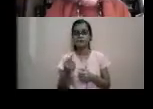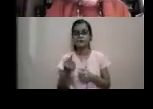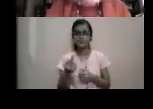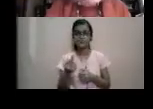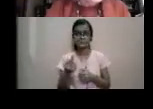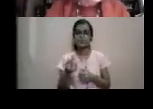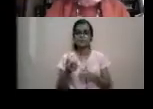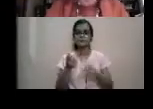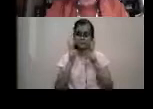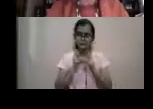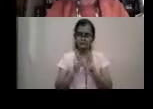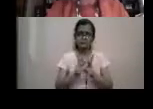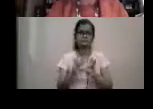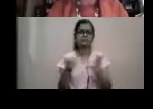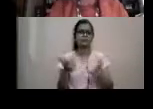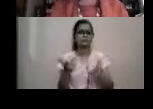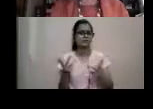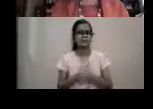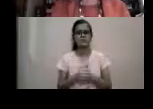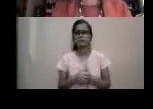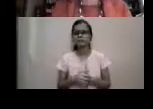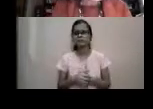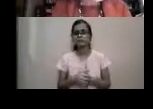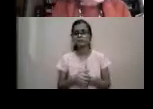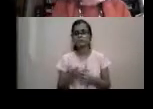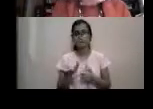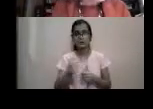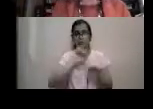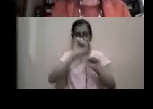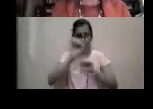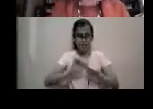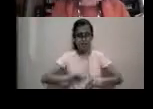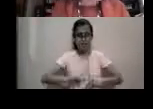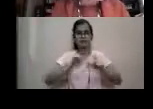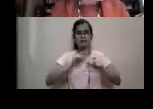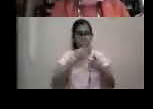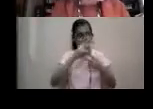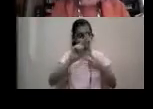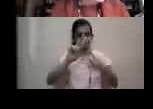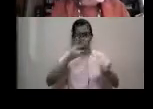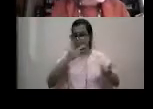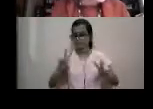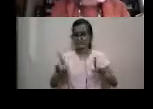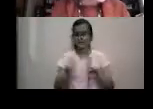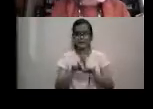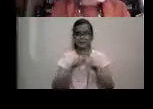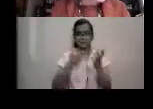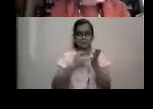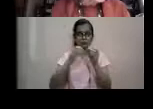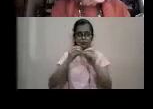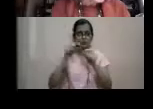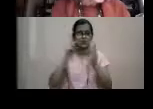response to being fed may be as different as the wings on robins and penguins.